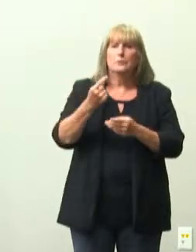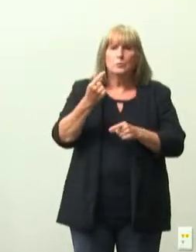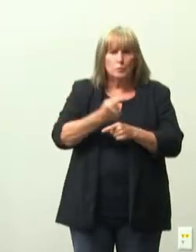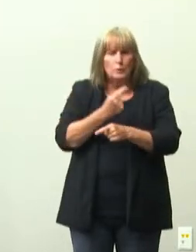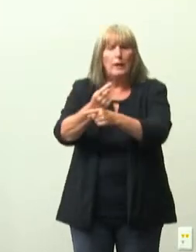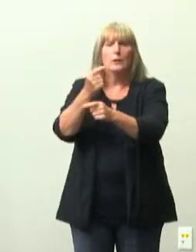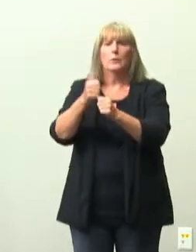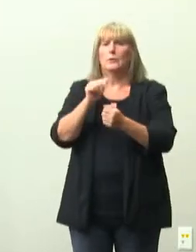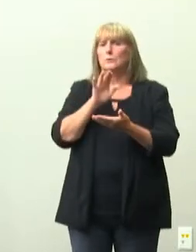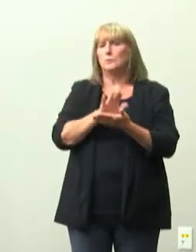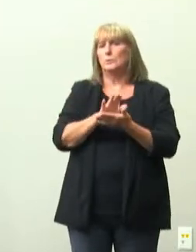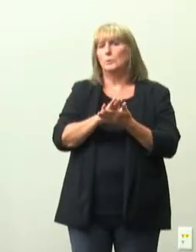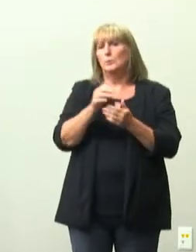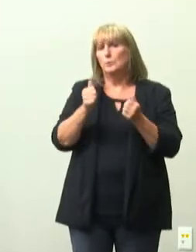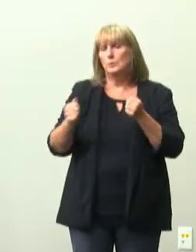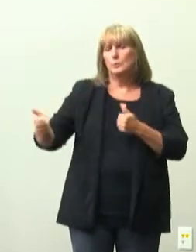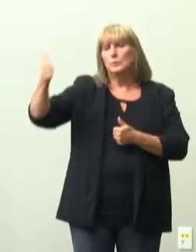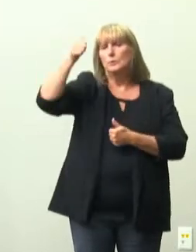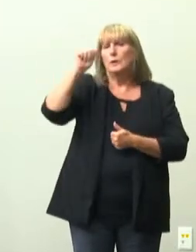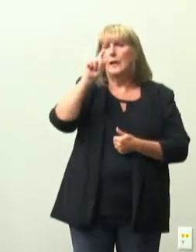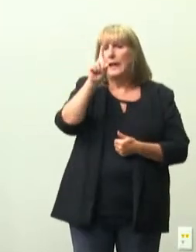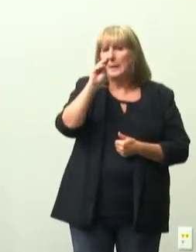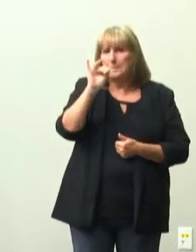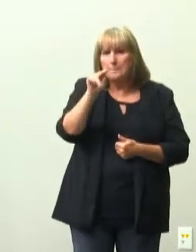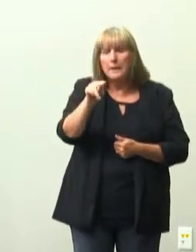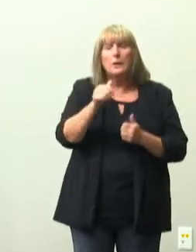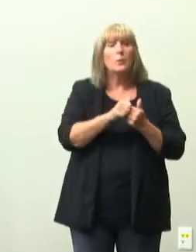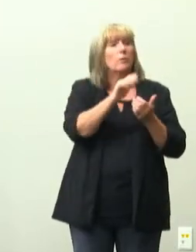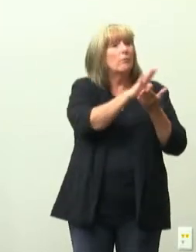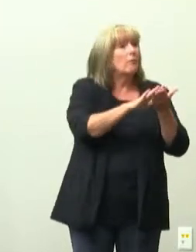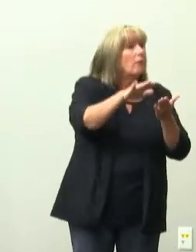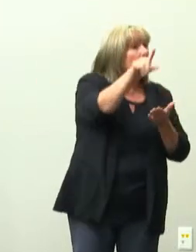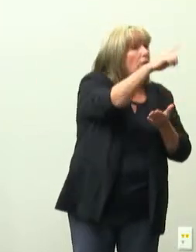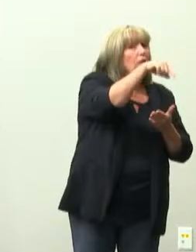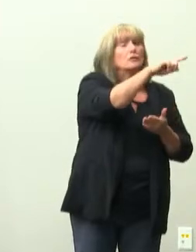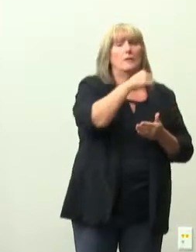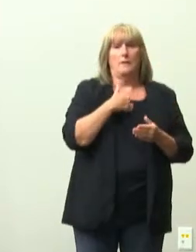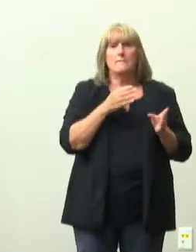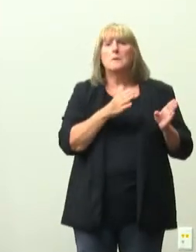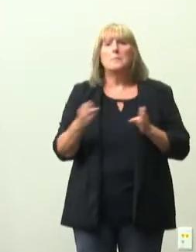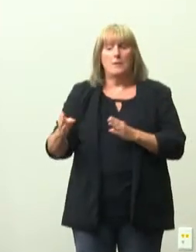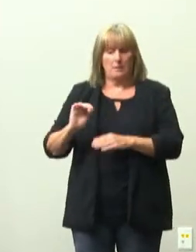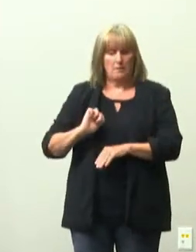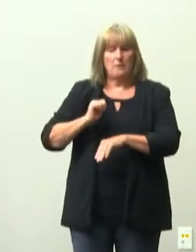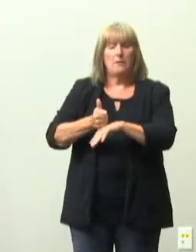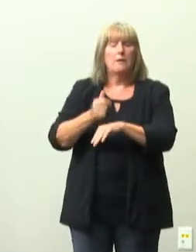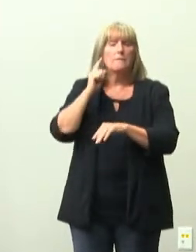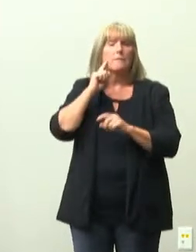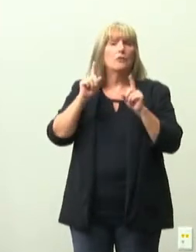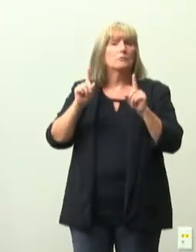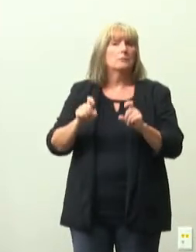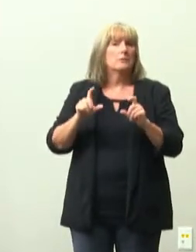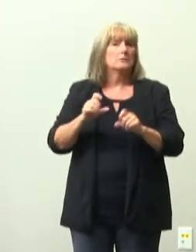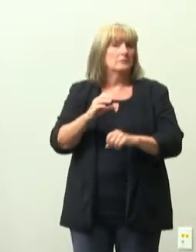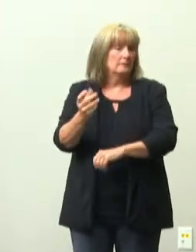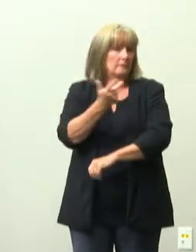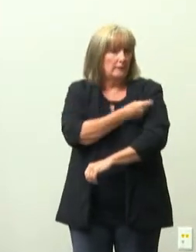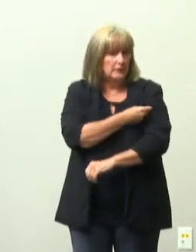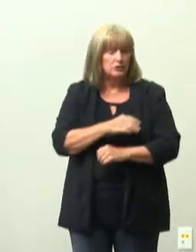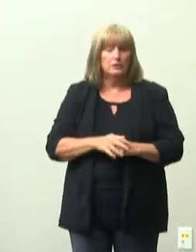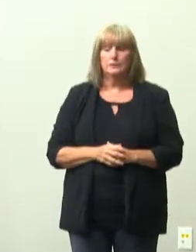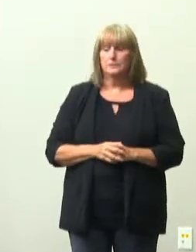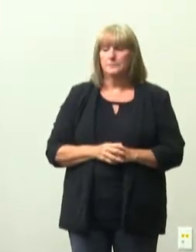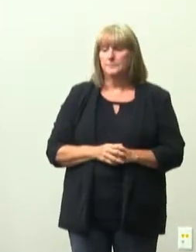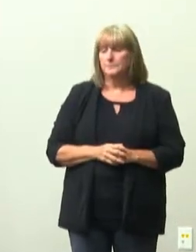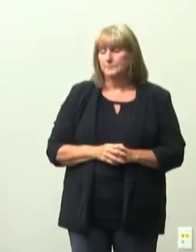administrators, and with higher education, we have plans in place for testing and vaccinations. As we